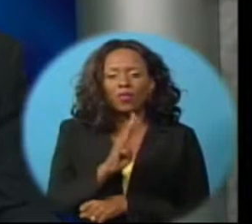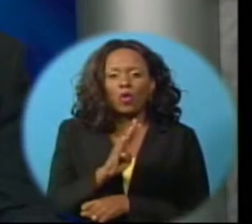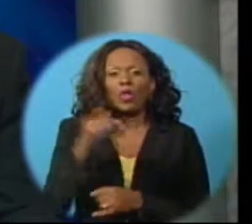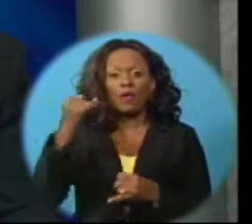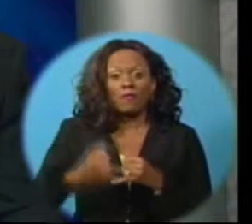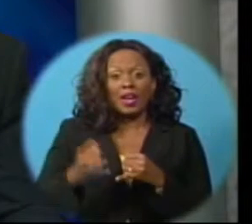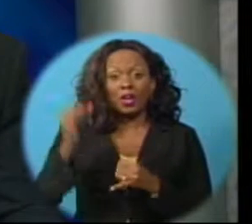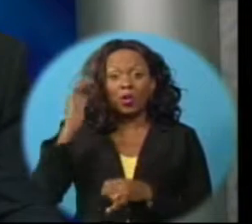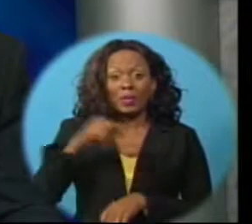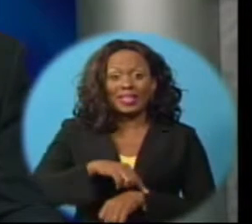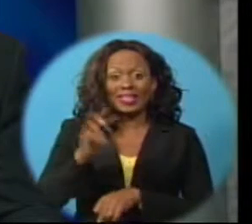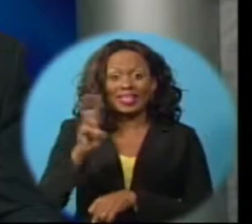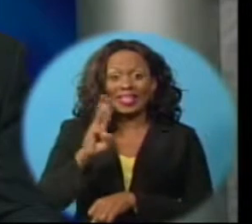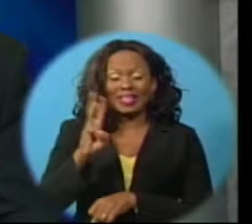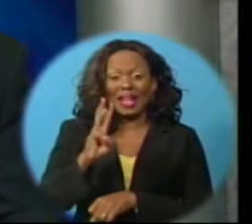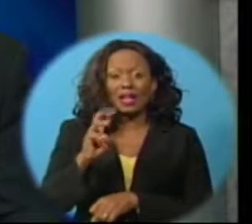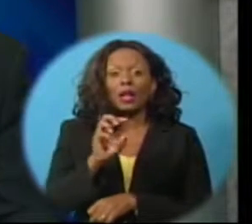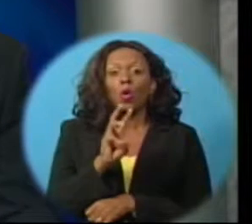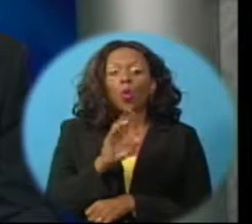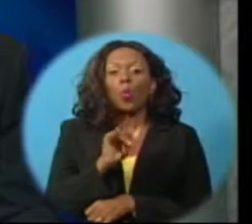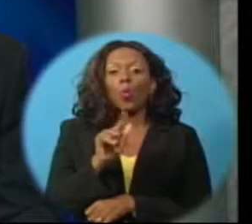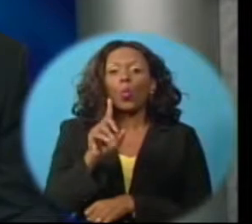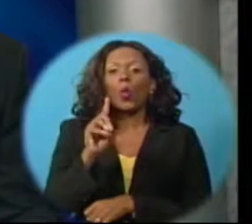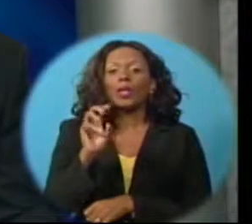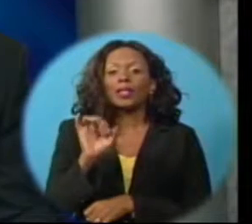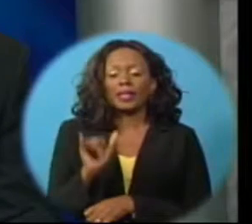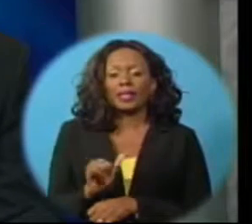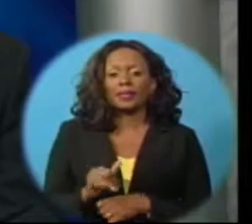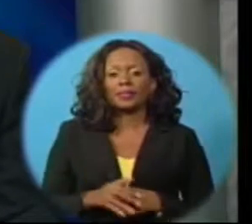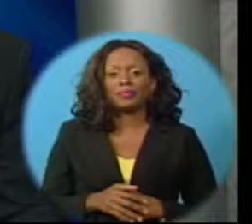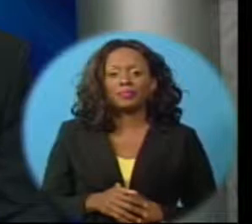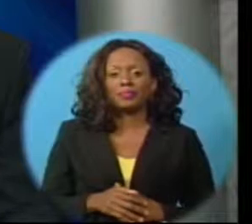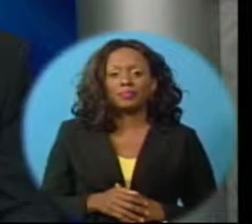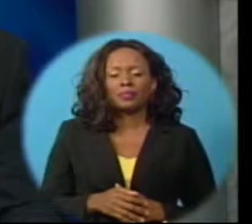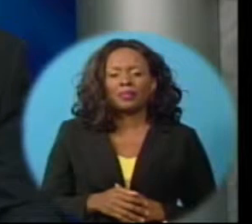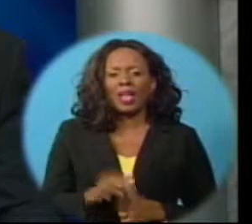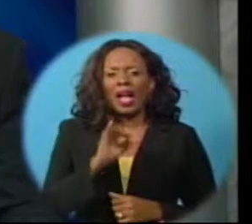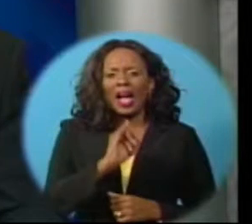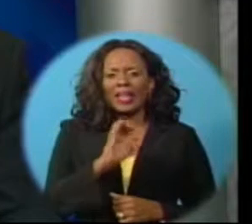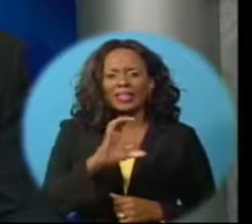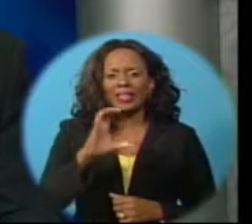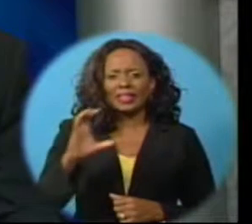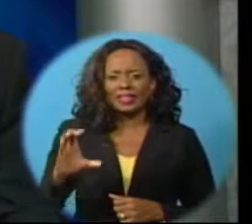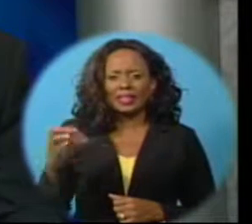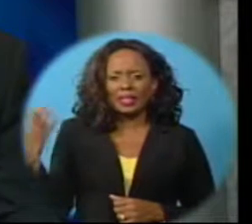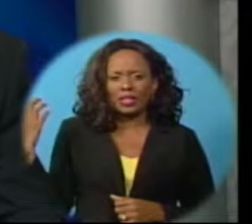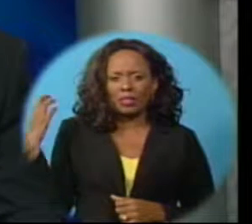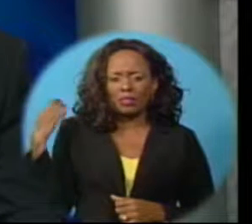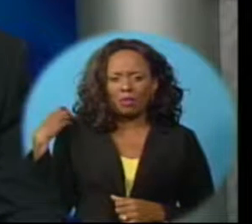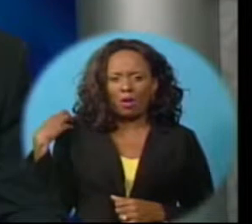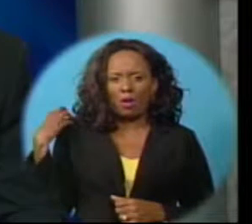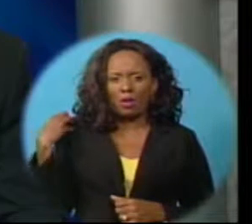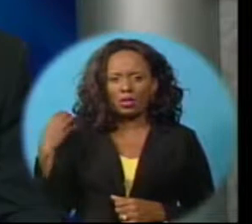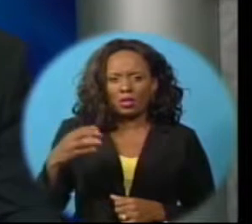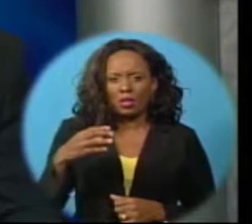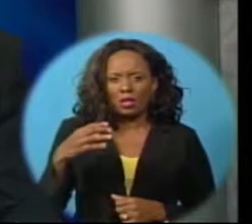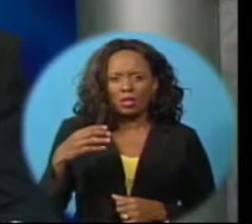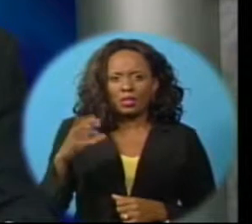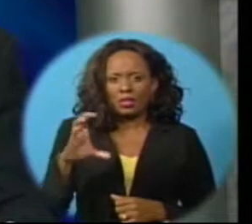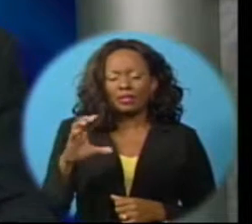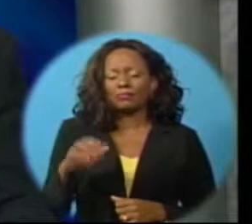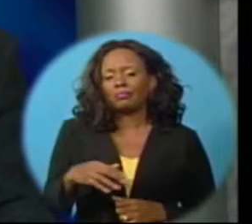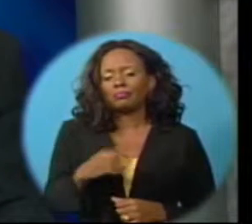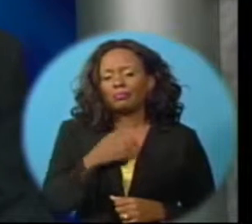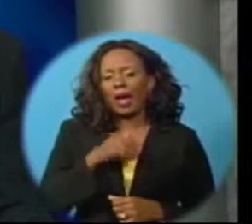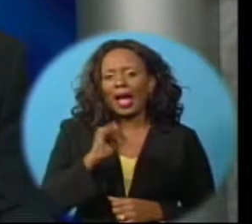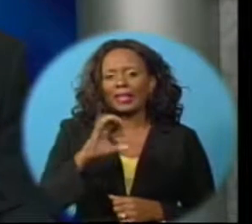p.m. Friday at the Wildy Tennis Center. The International Cricket Council's Chief Executive Committee has taken some